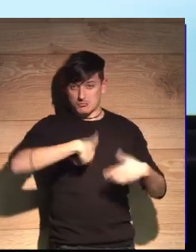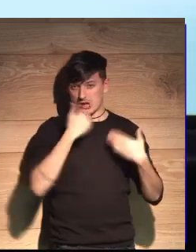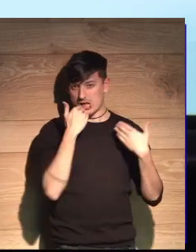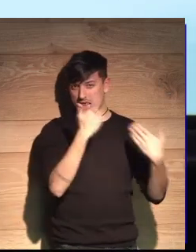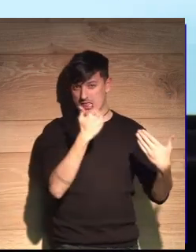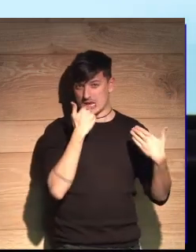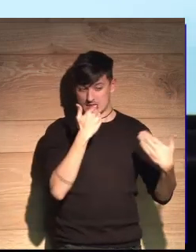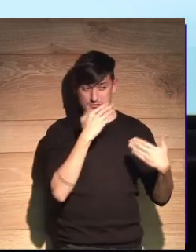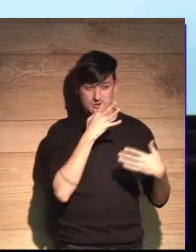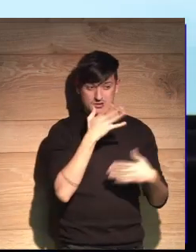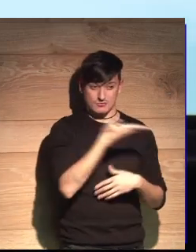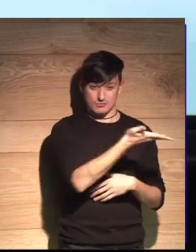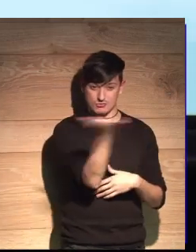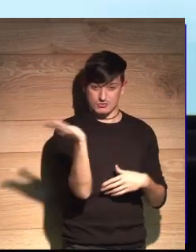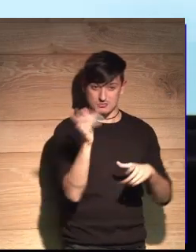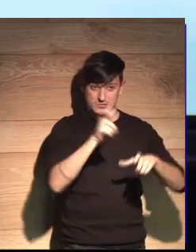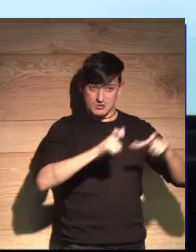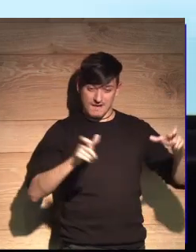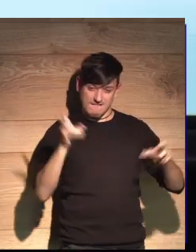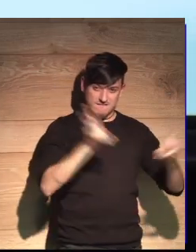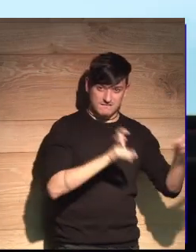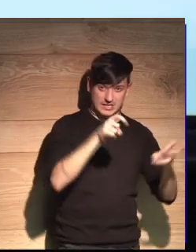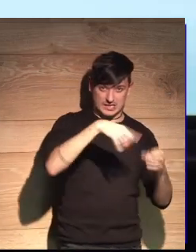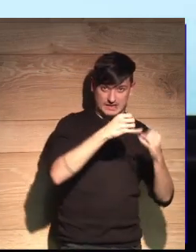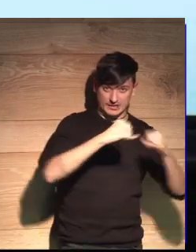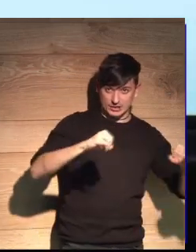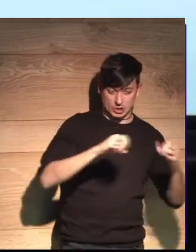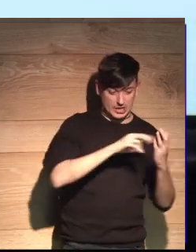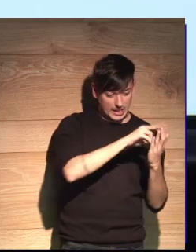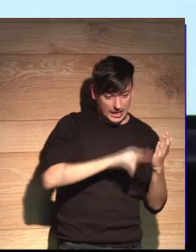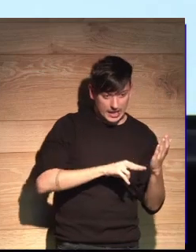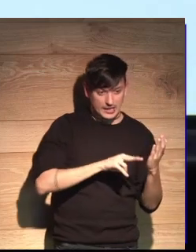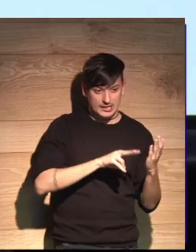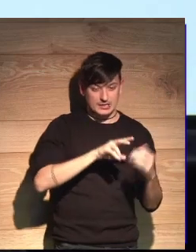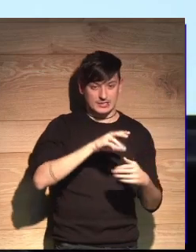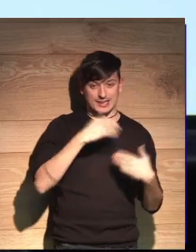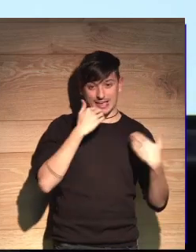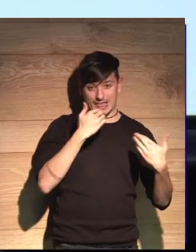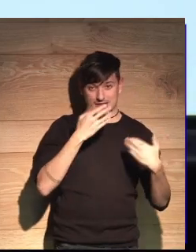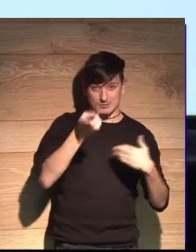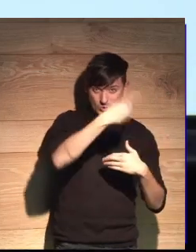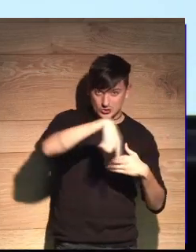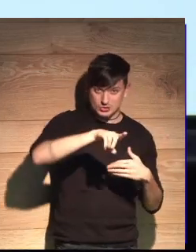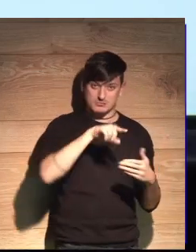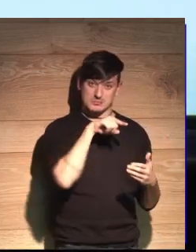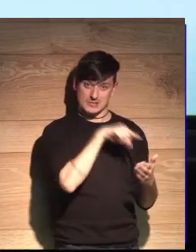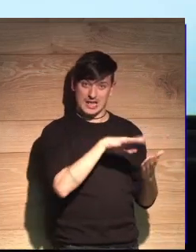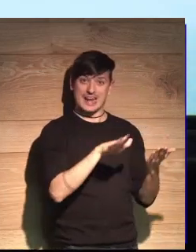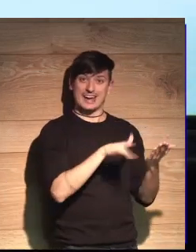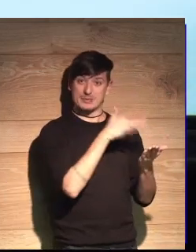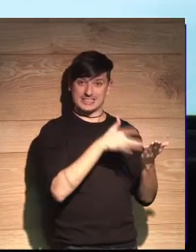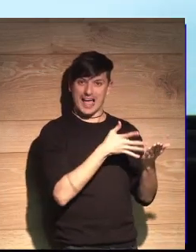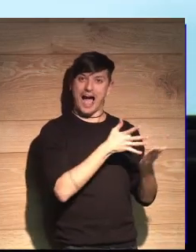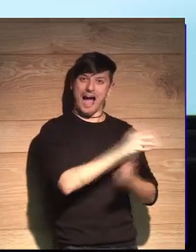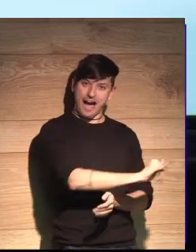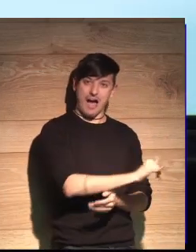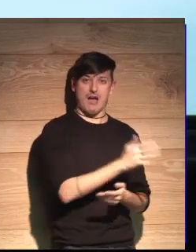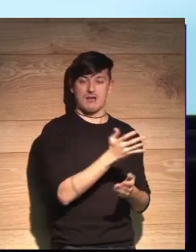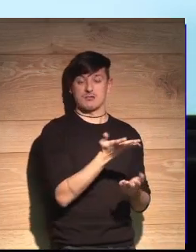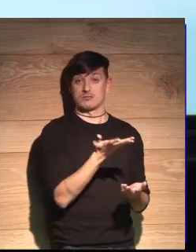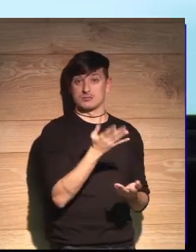also very thankful, because you readers and people who come to these events are the reason why the magazine exists.